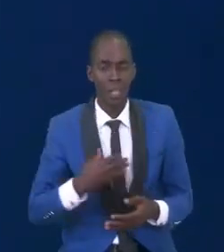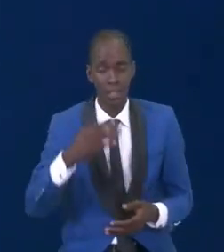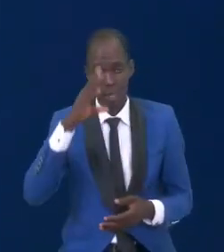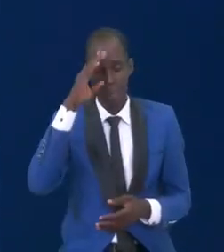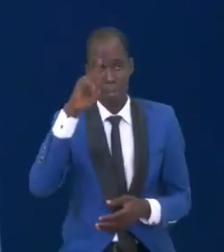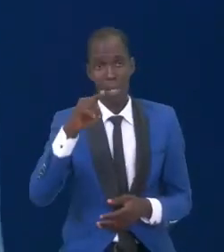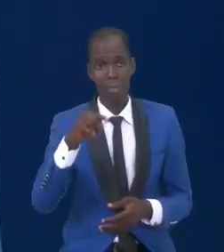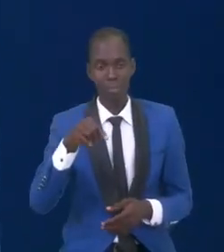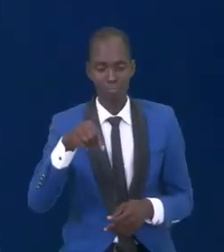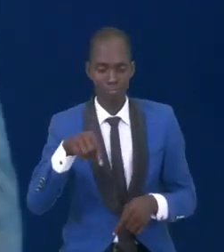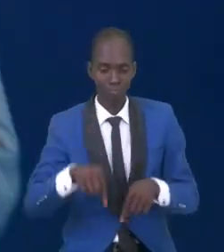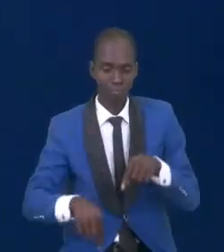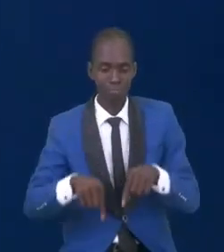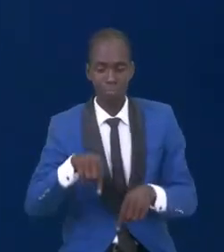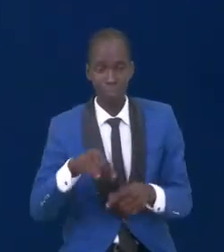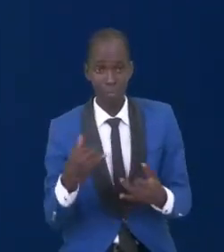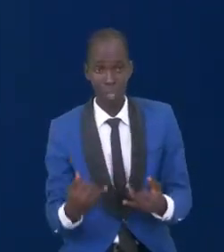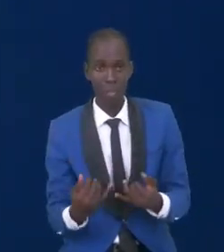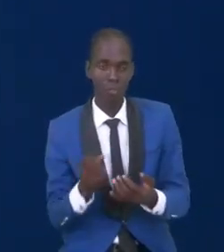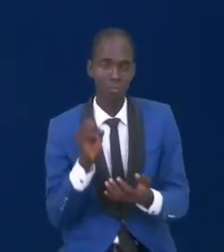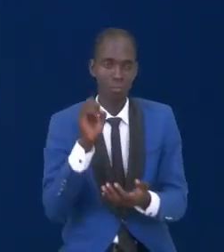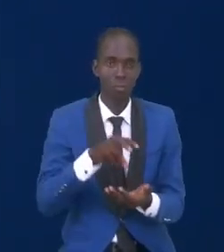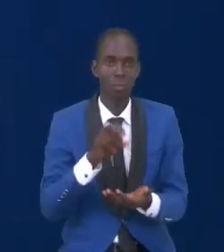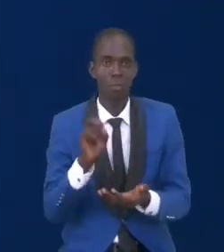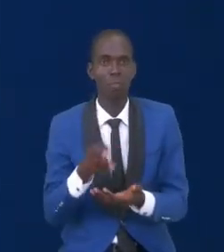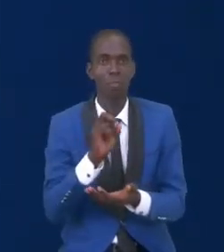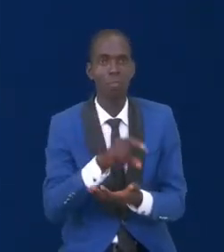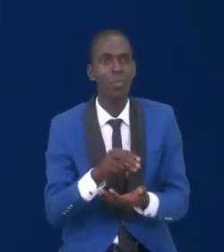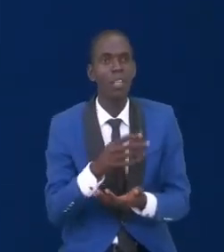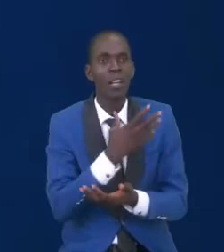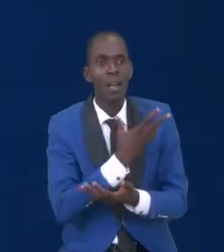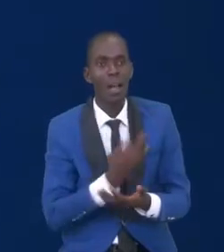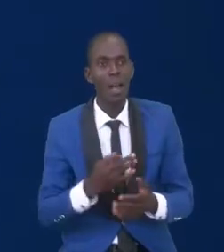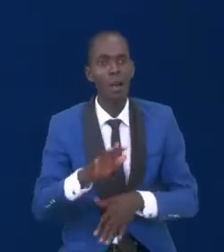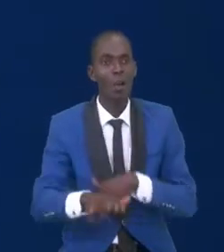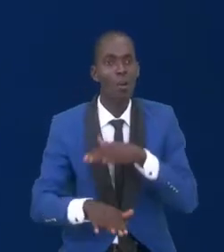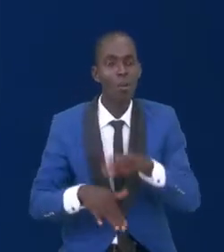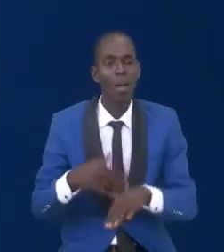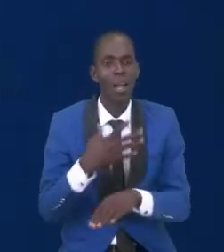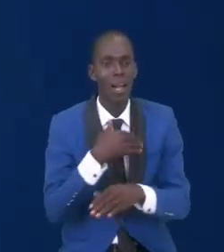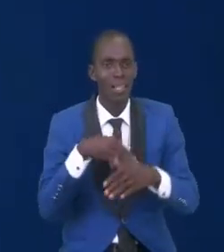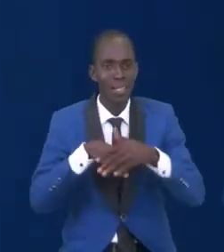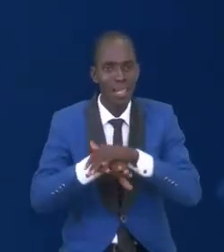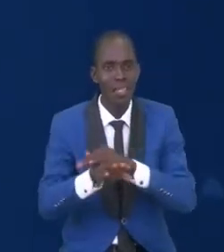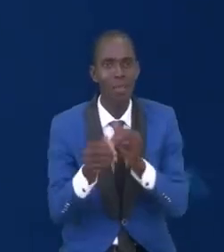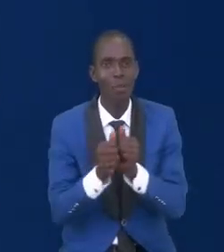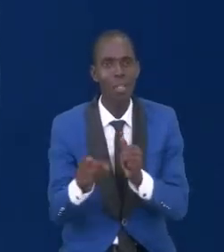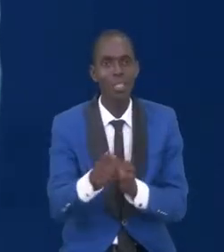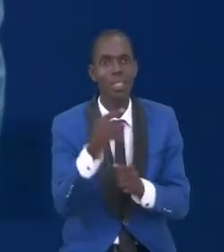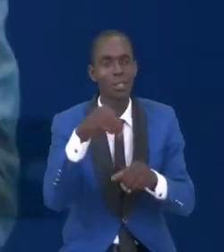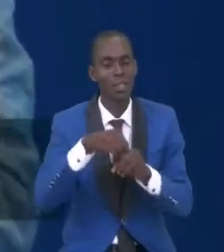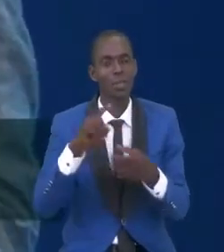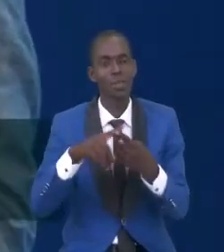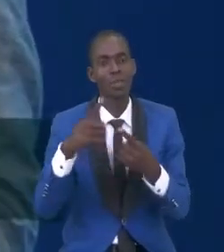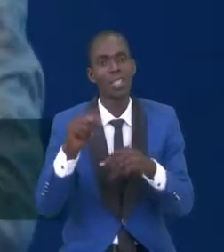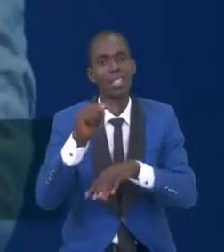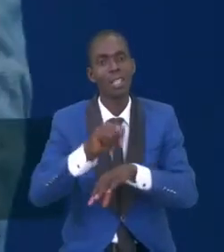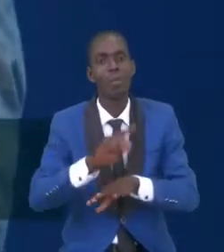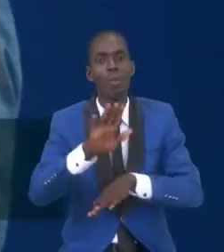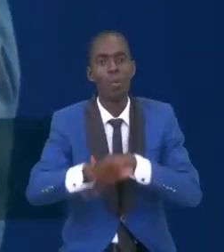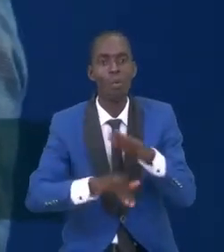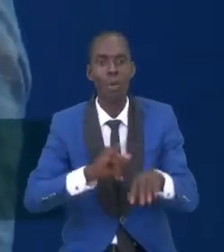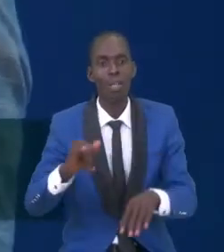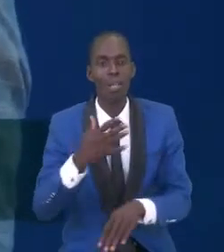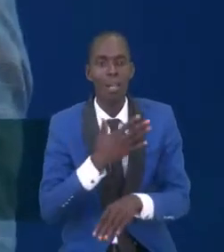up, stood and walked, and entered with them into the temple, walking